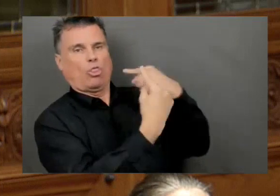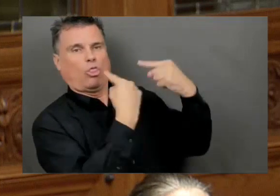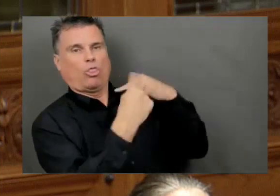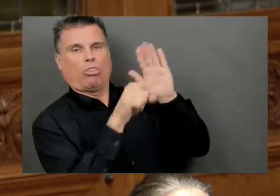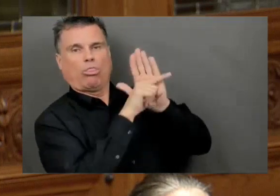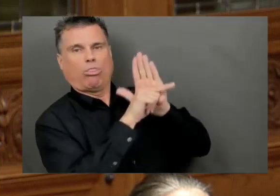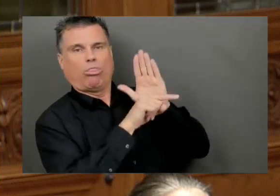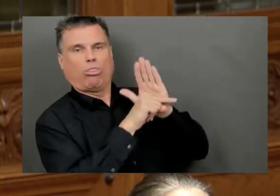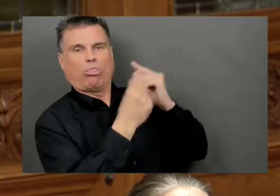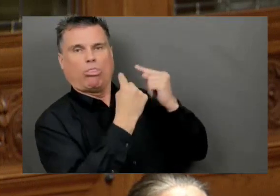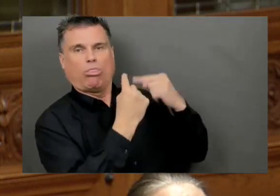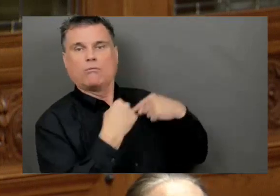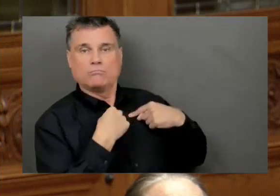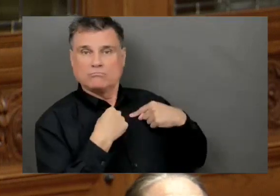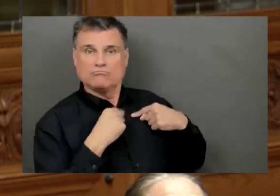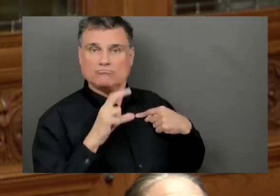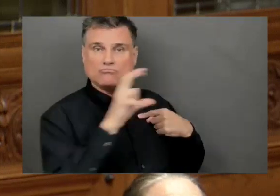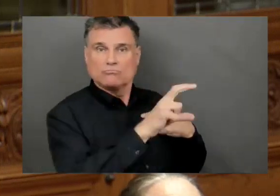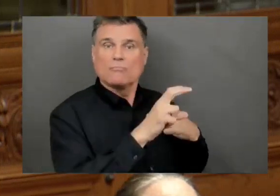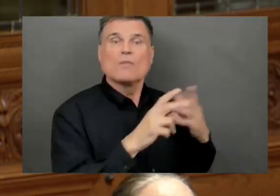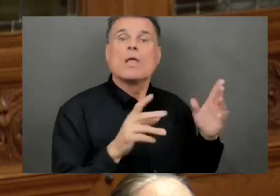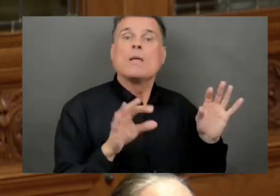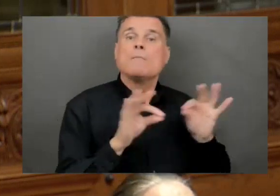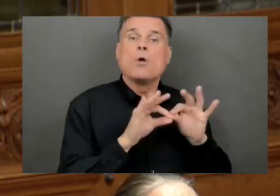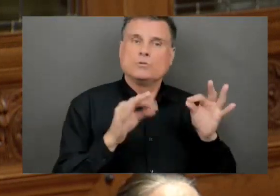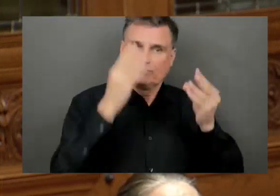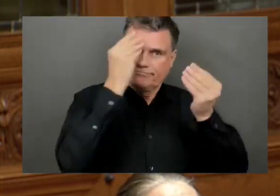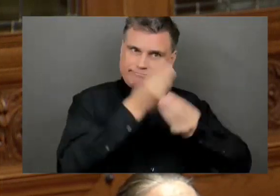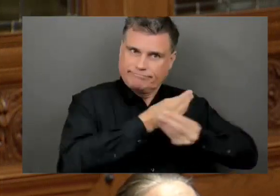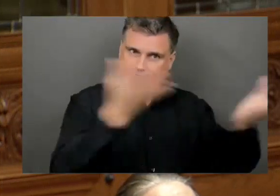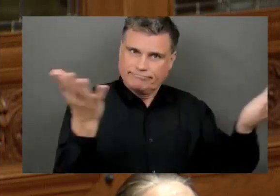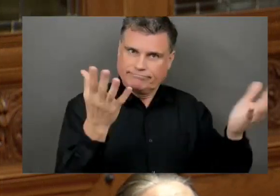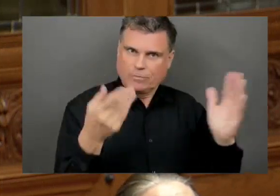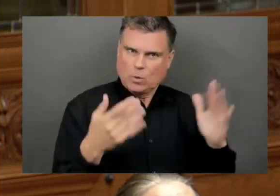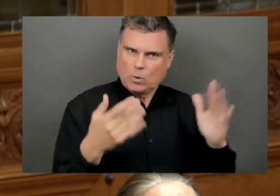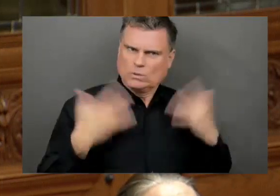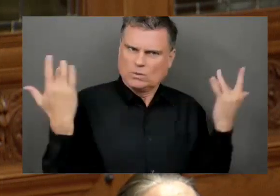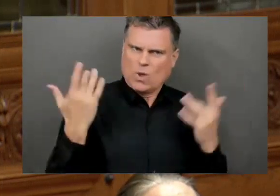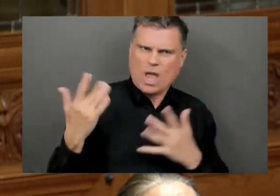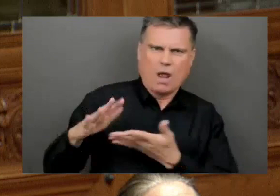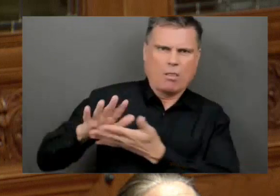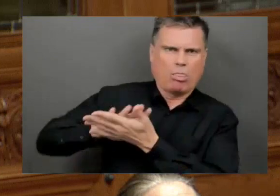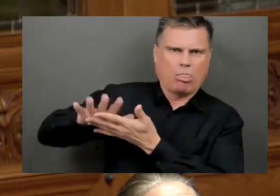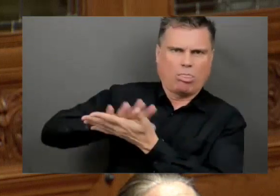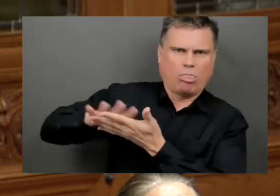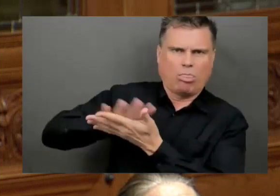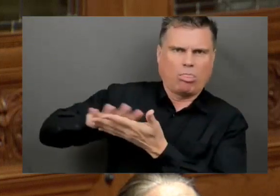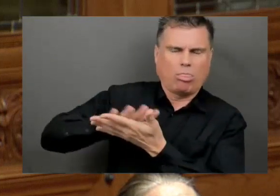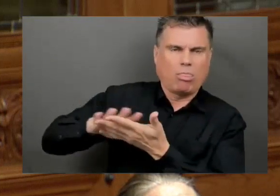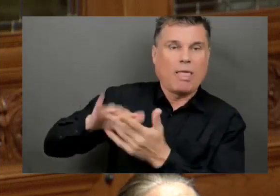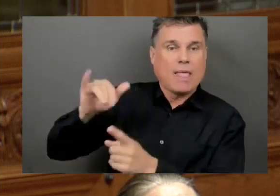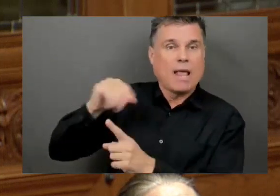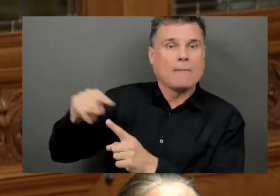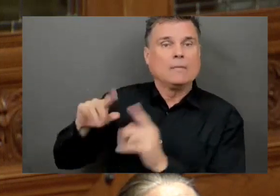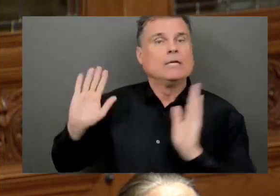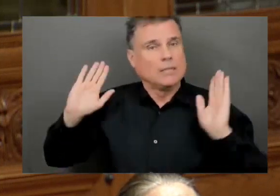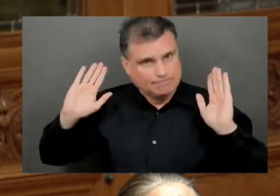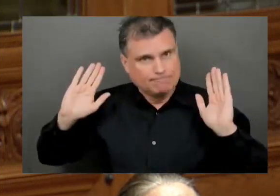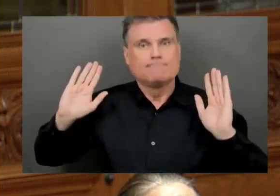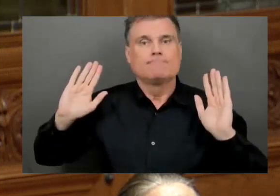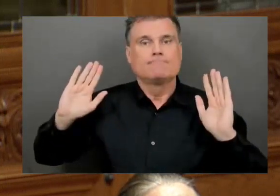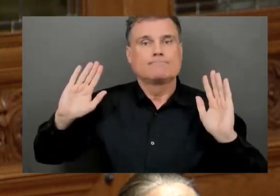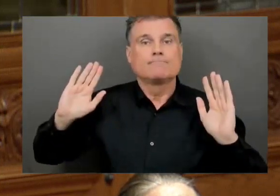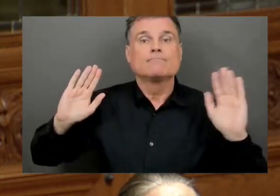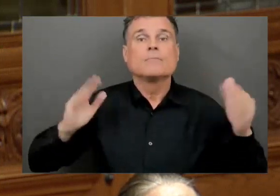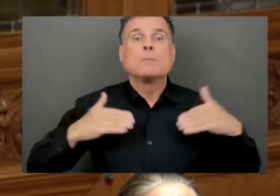been. Even more worryingly, this government had many opportunities to investigate. Edison Motors and the 3